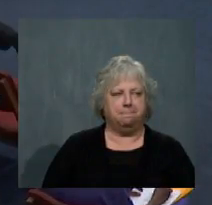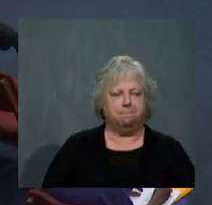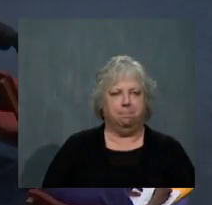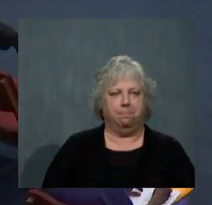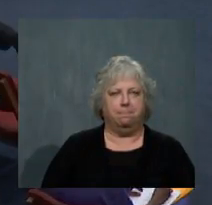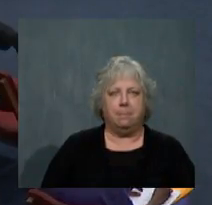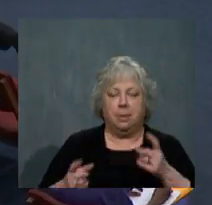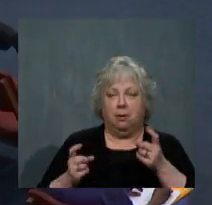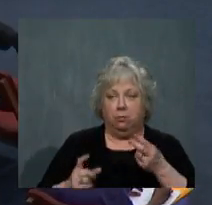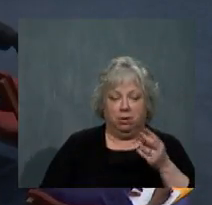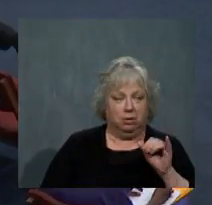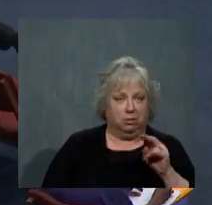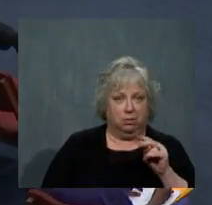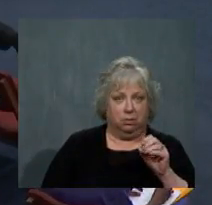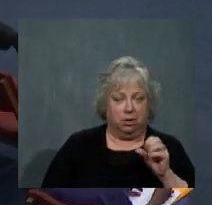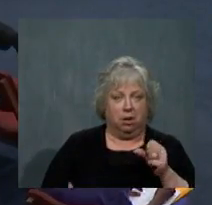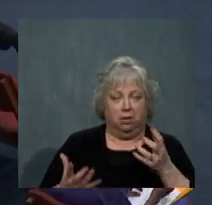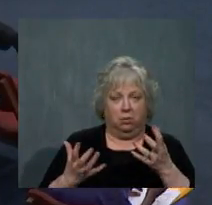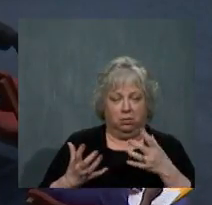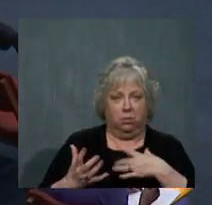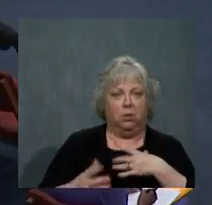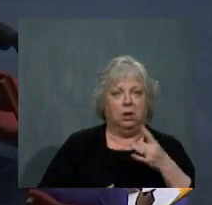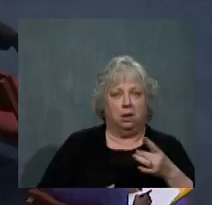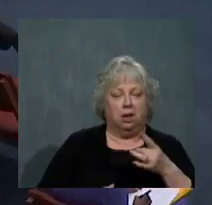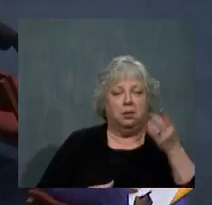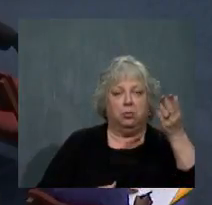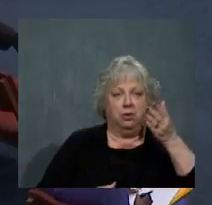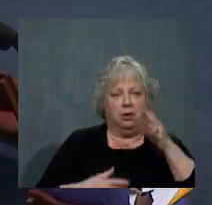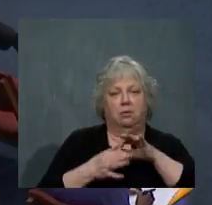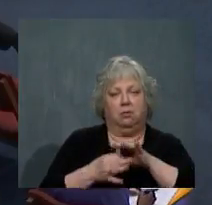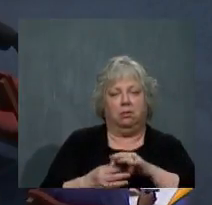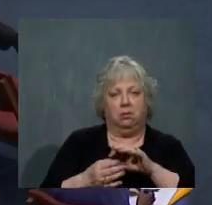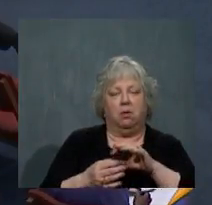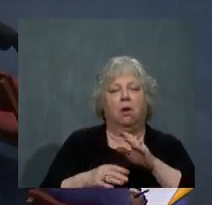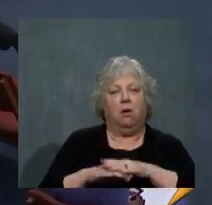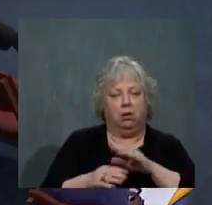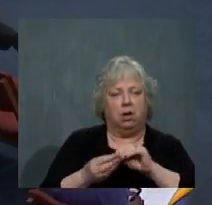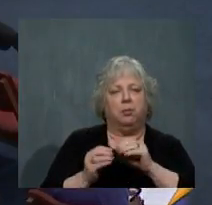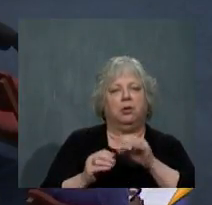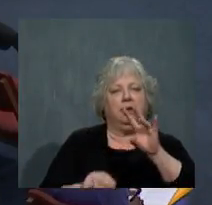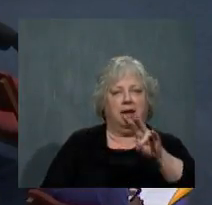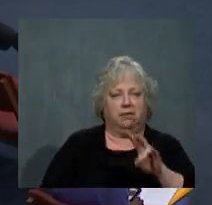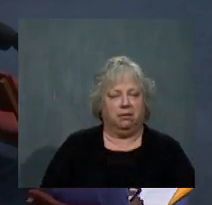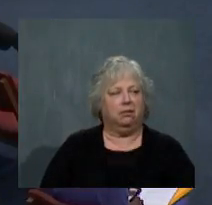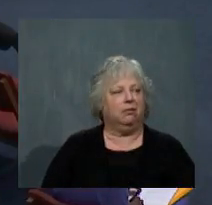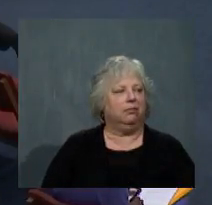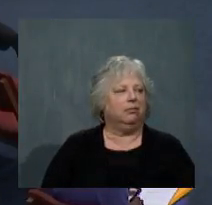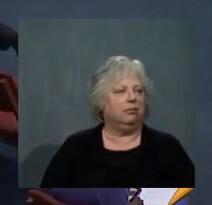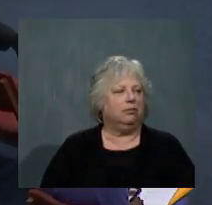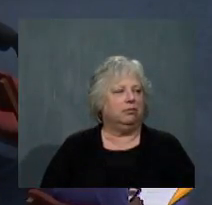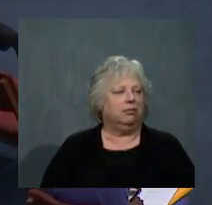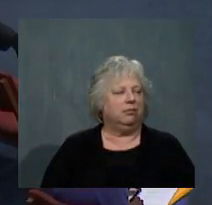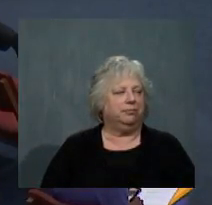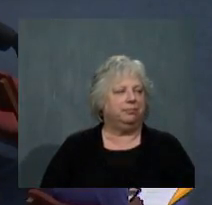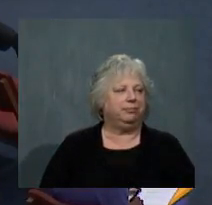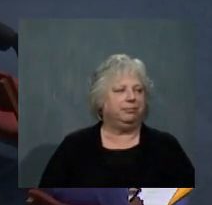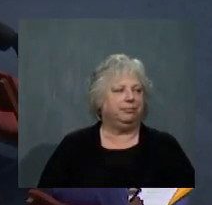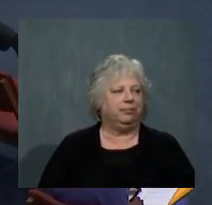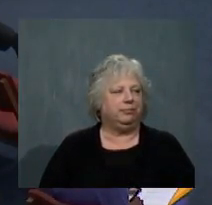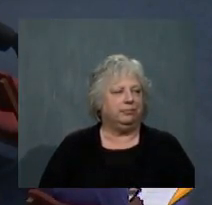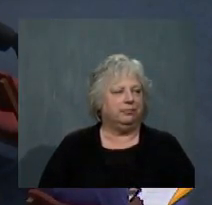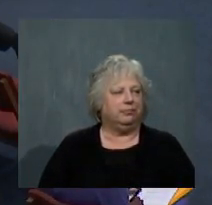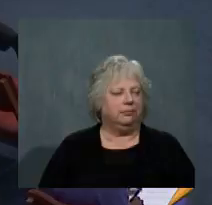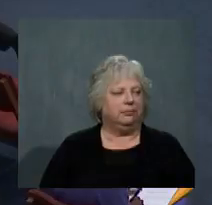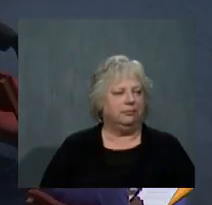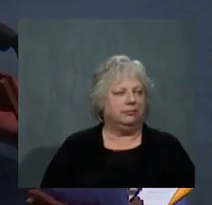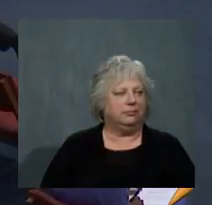Director Hines, did you wish a presentation on item 7? 7, yes. All right, thank you. Is that one of them? Okay. Get the